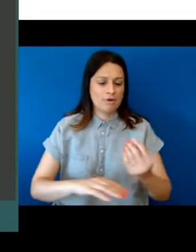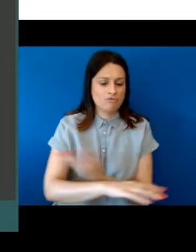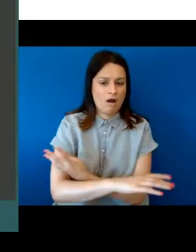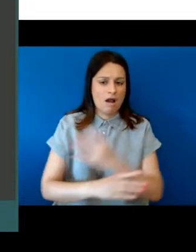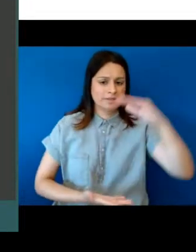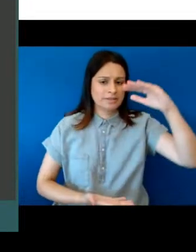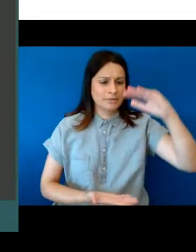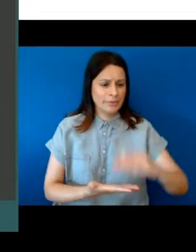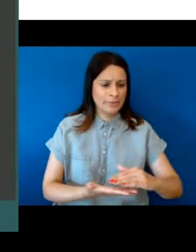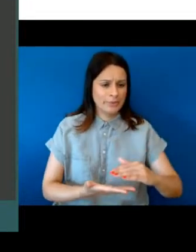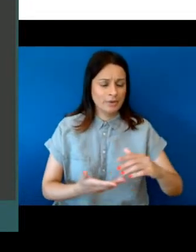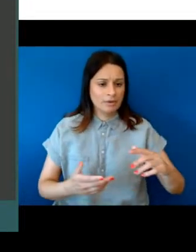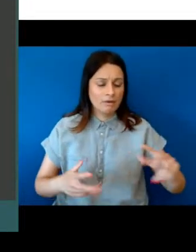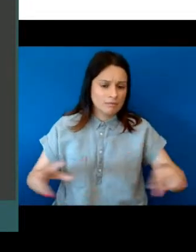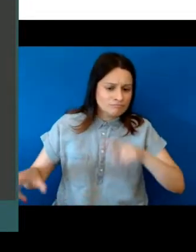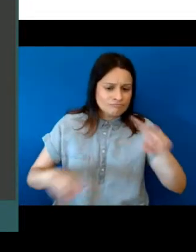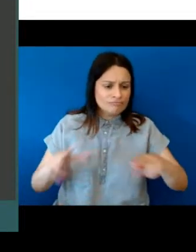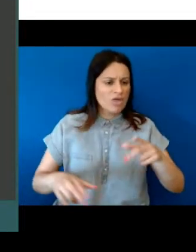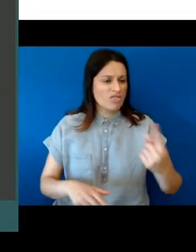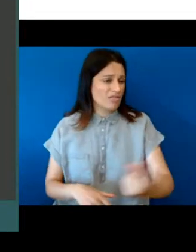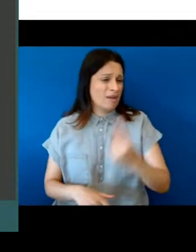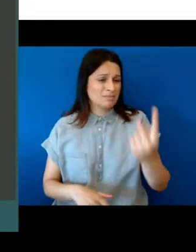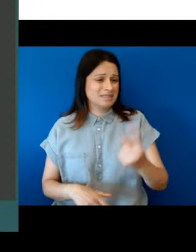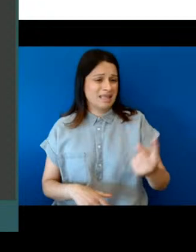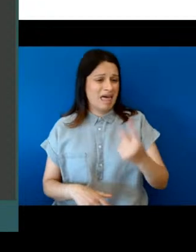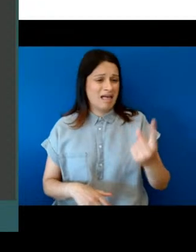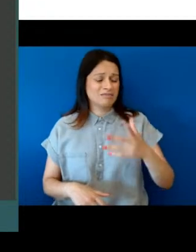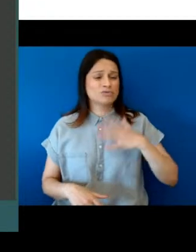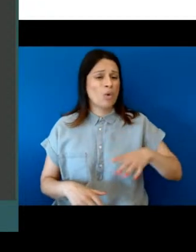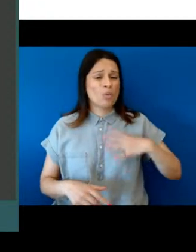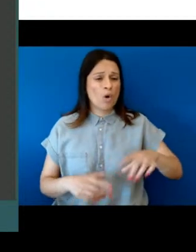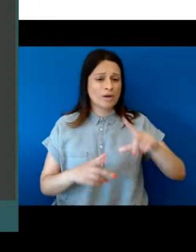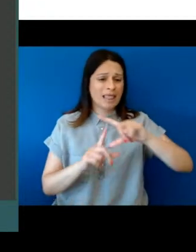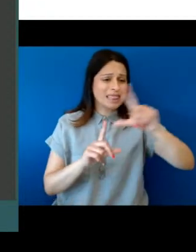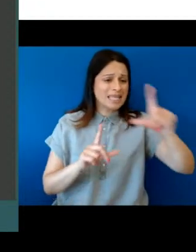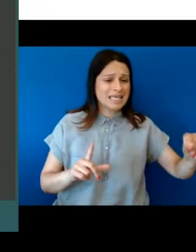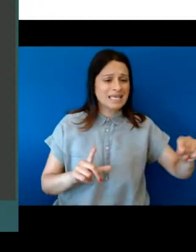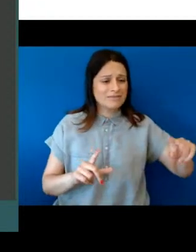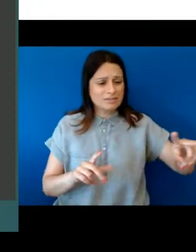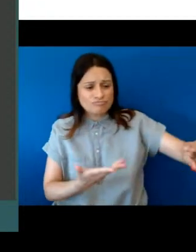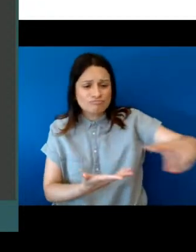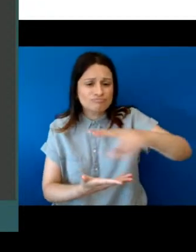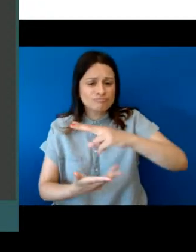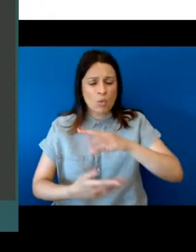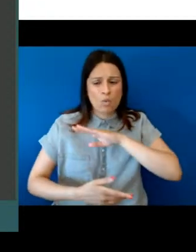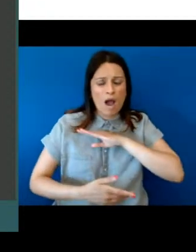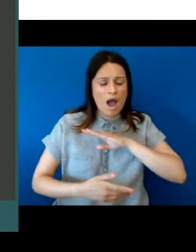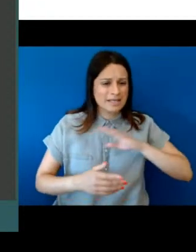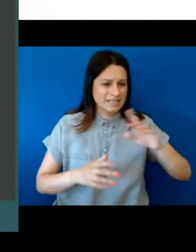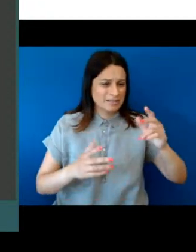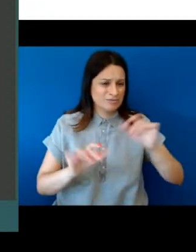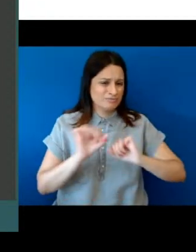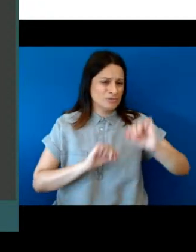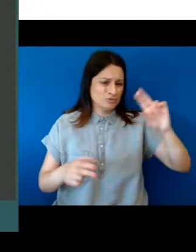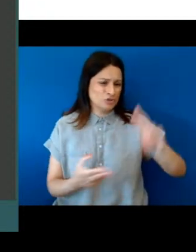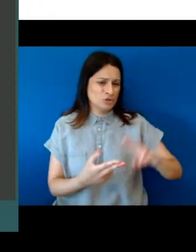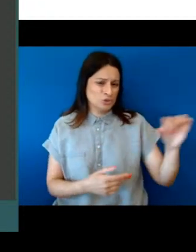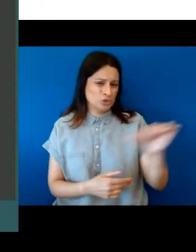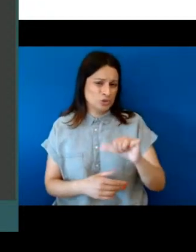them to be mowing lawns or raking leaves if at all possible. For adults and for